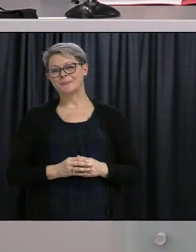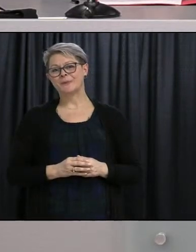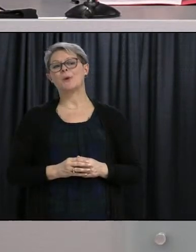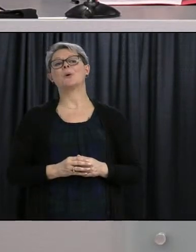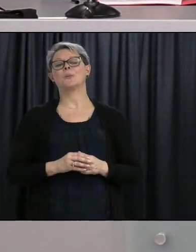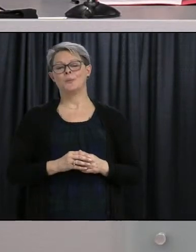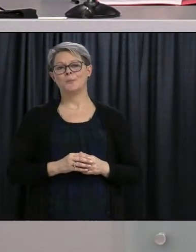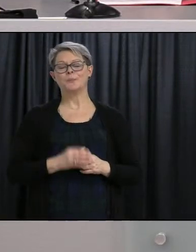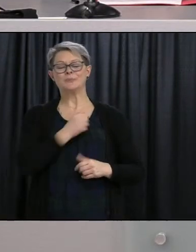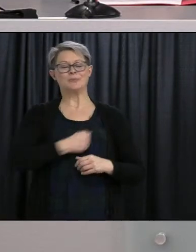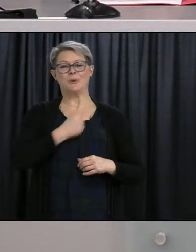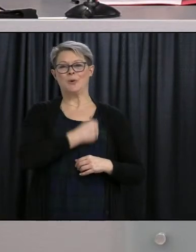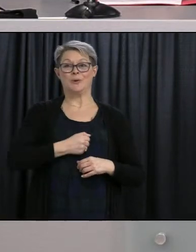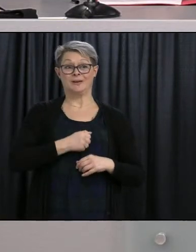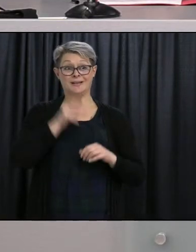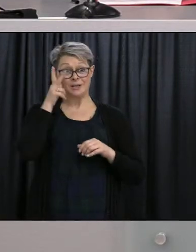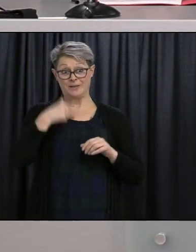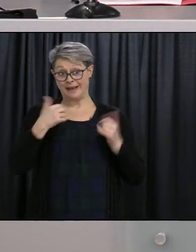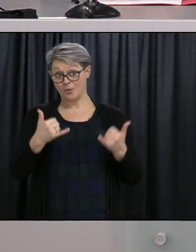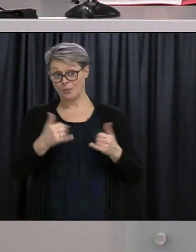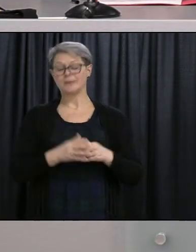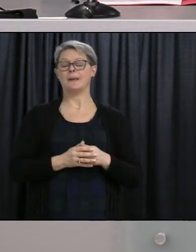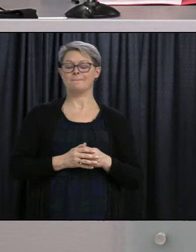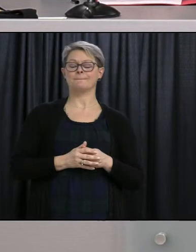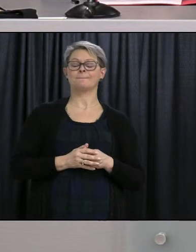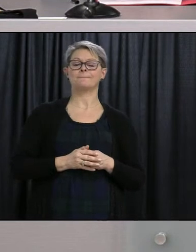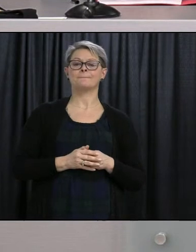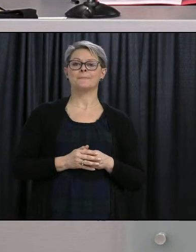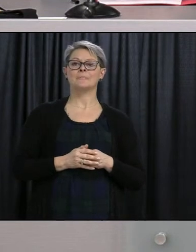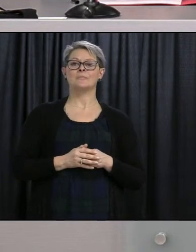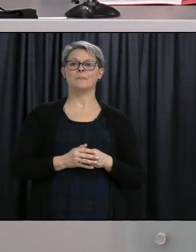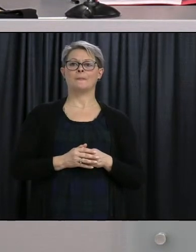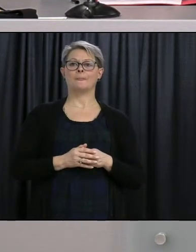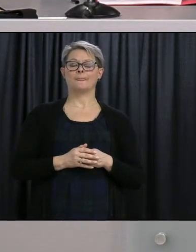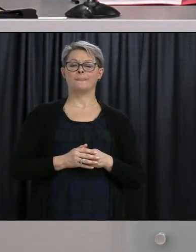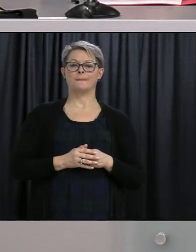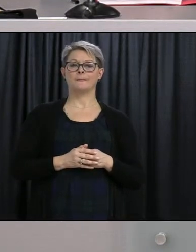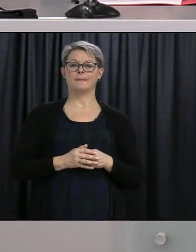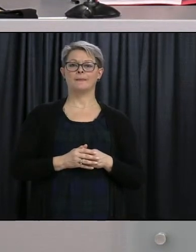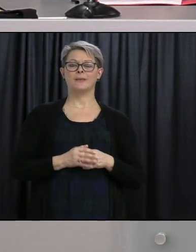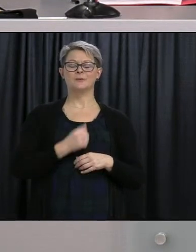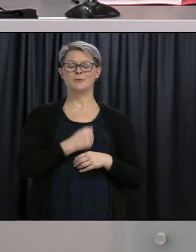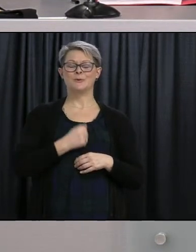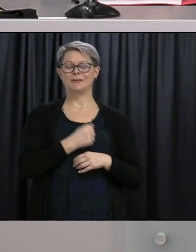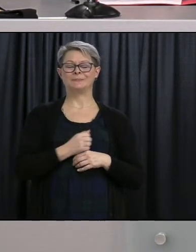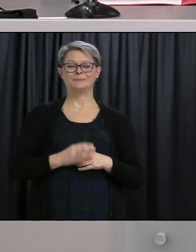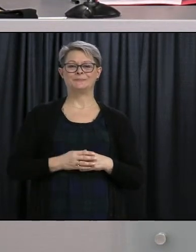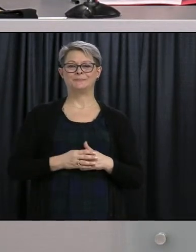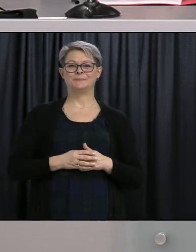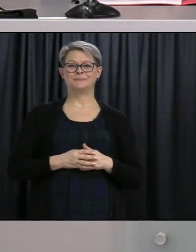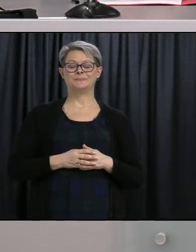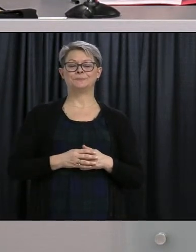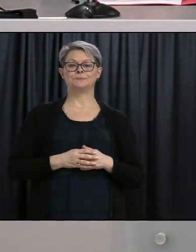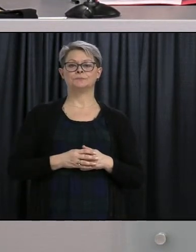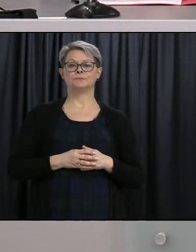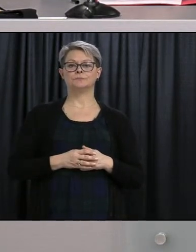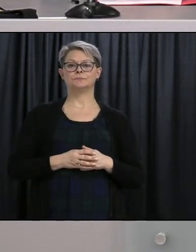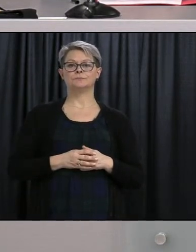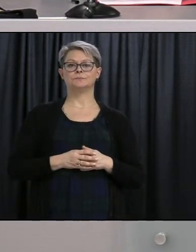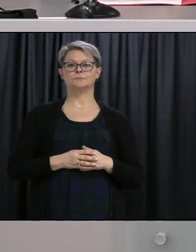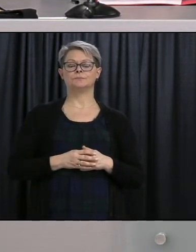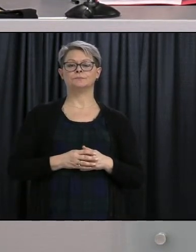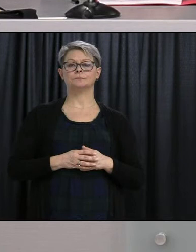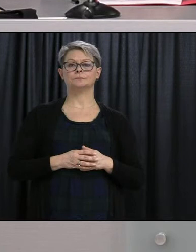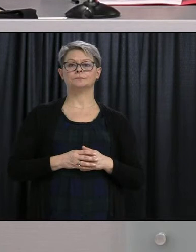Oh, sorry about that. Can you hear me now? Yep. Oh, okay. Sorry. I wondered if